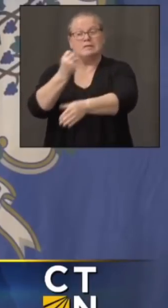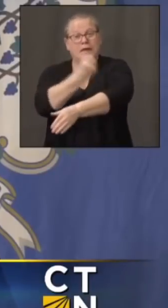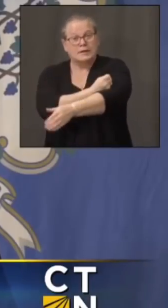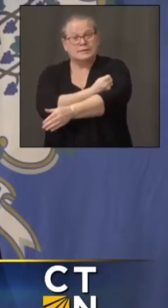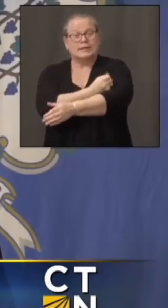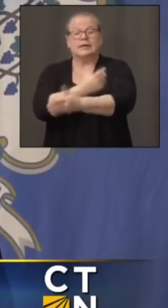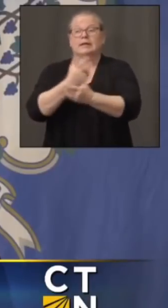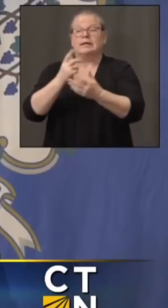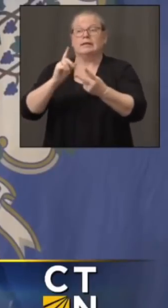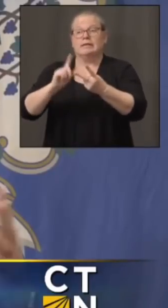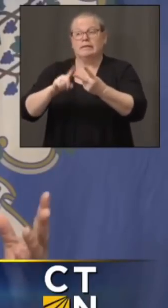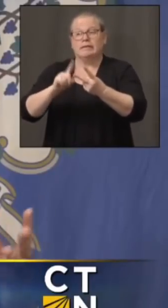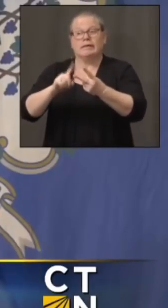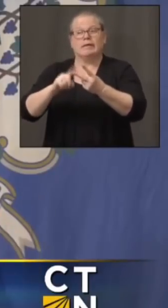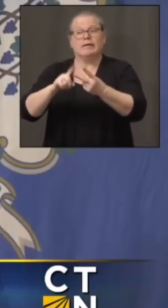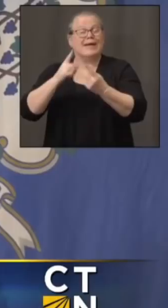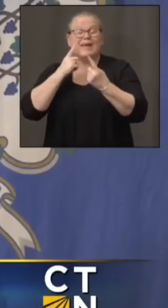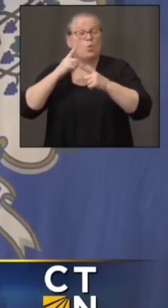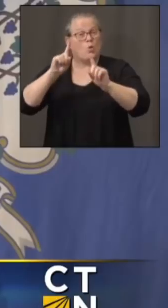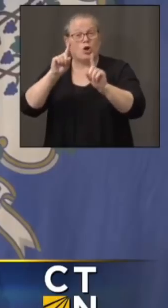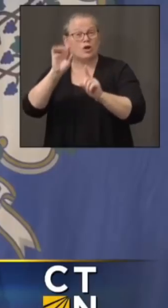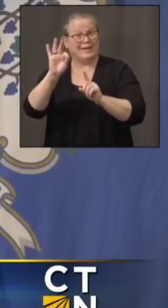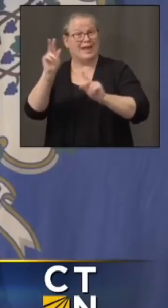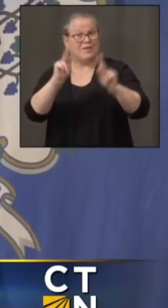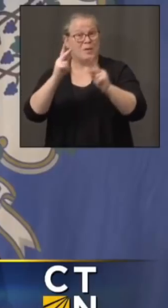use it. That's one of the reasons we created the